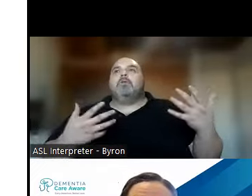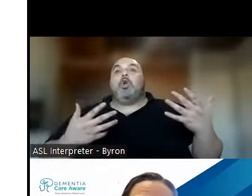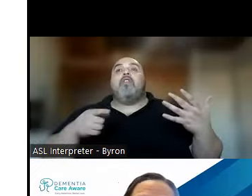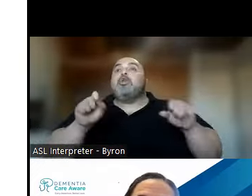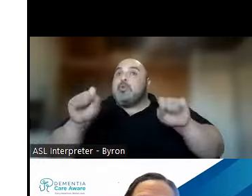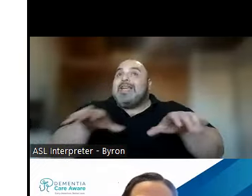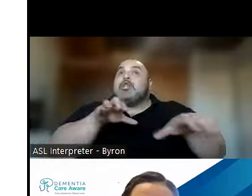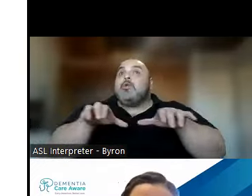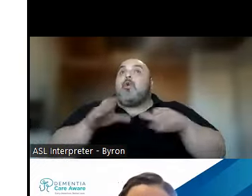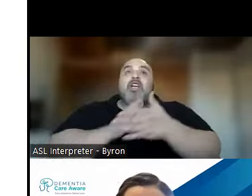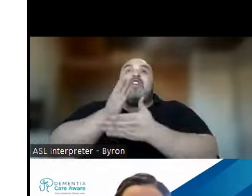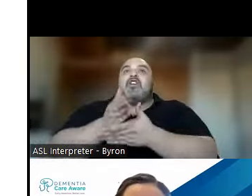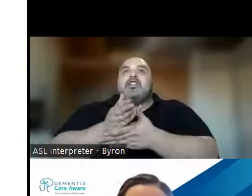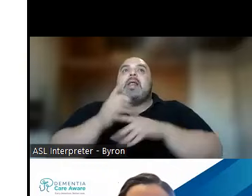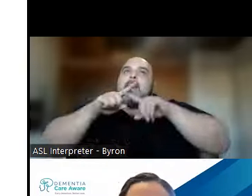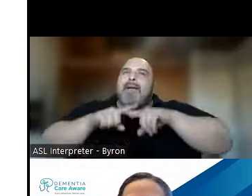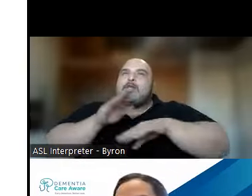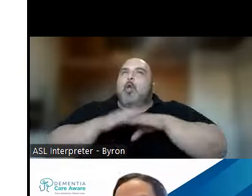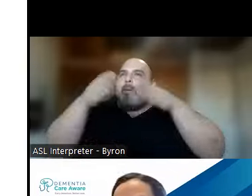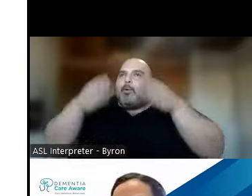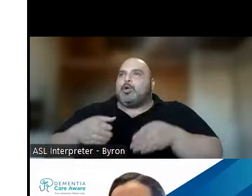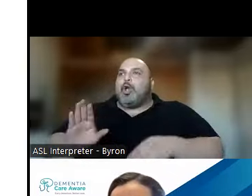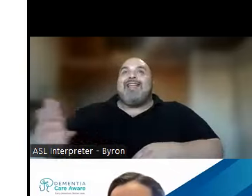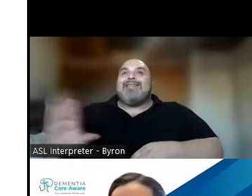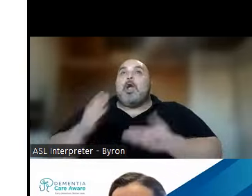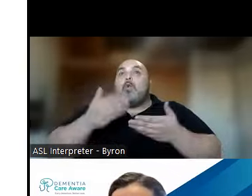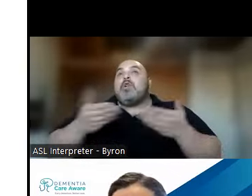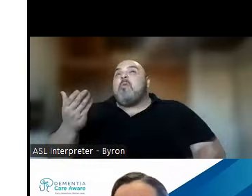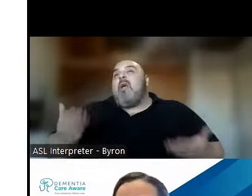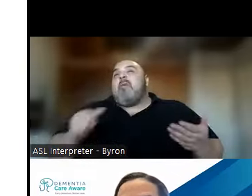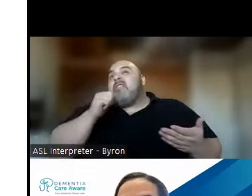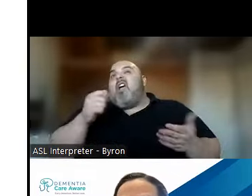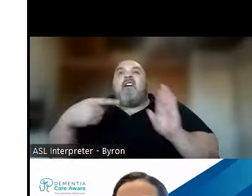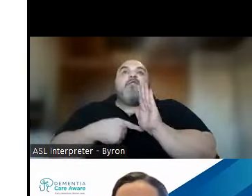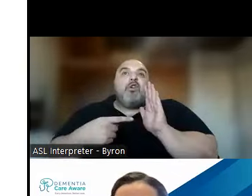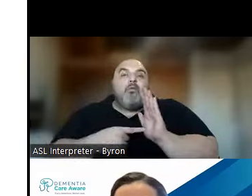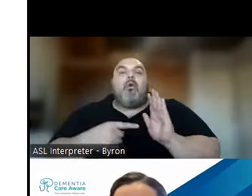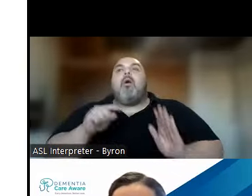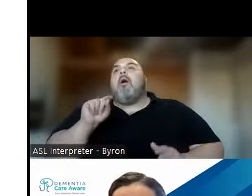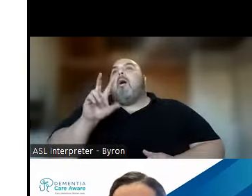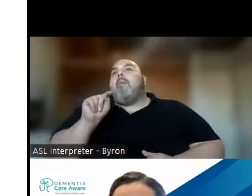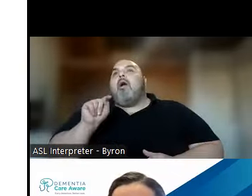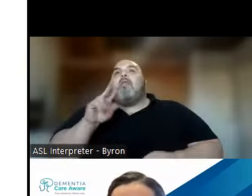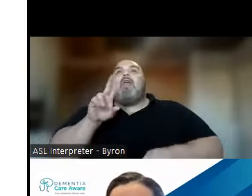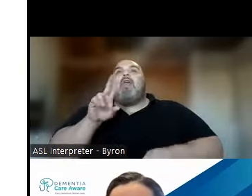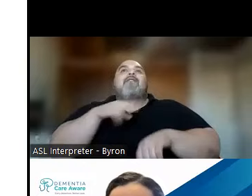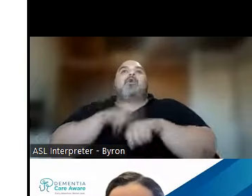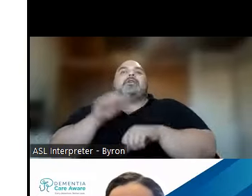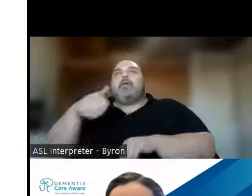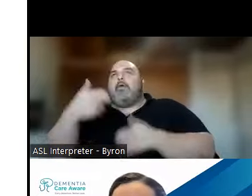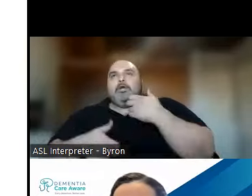doable interventions. Depends on the person, and their resources may not always be affordable, but that, of course, is another issue.